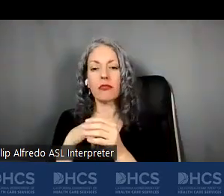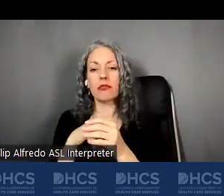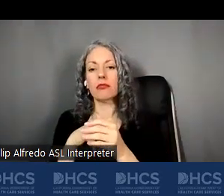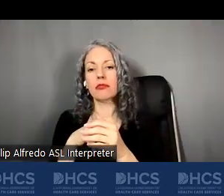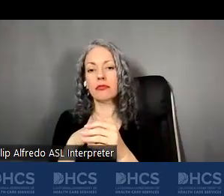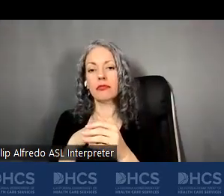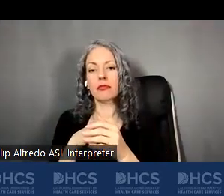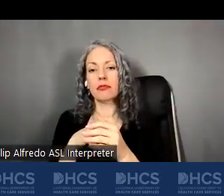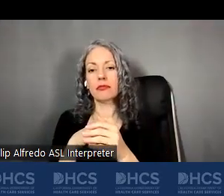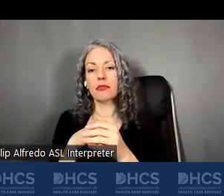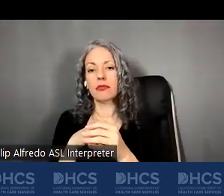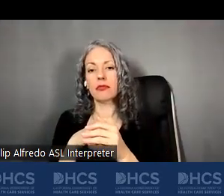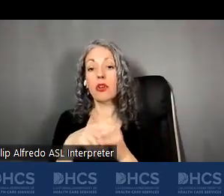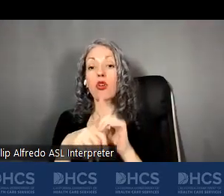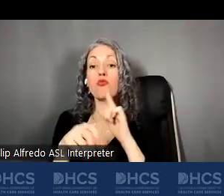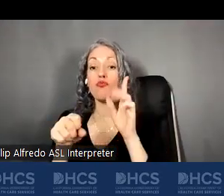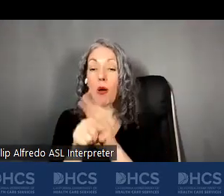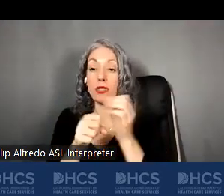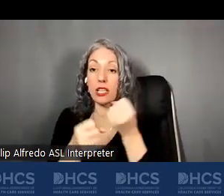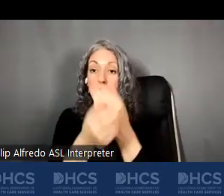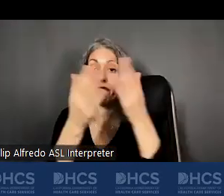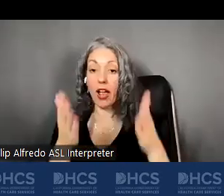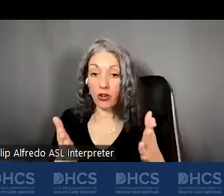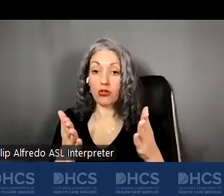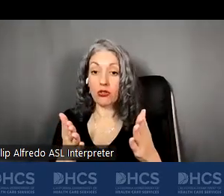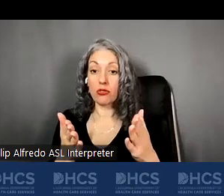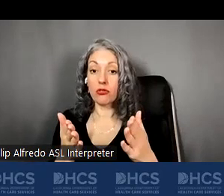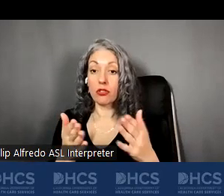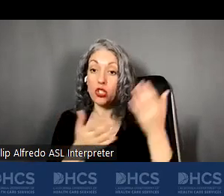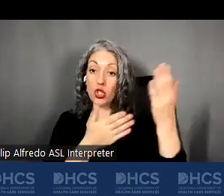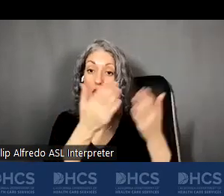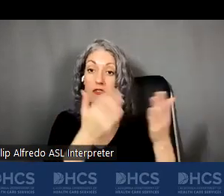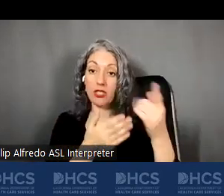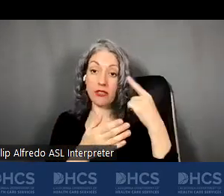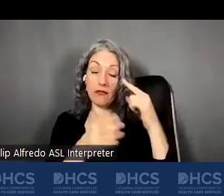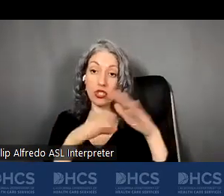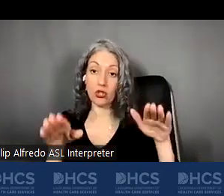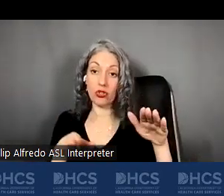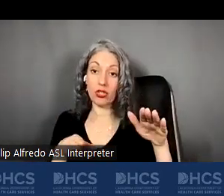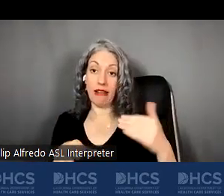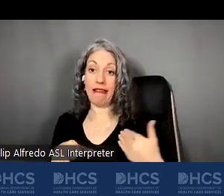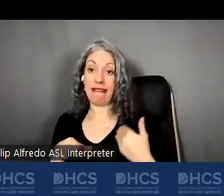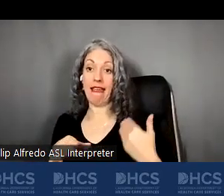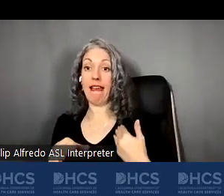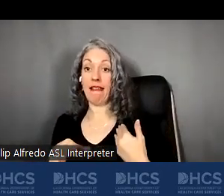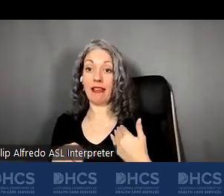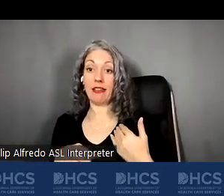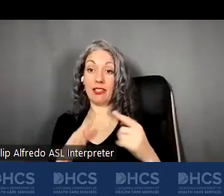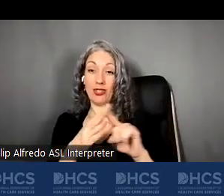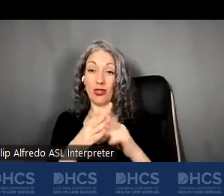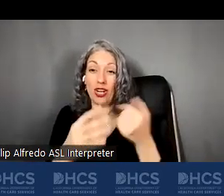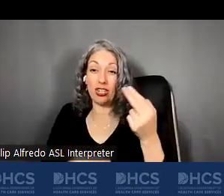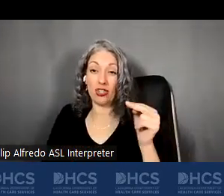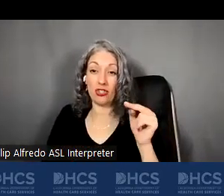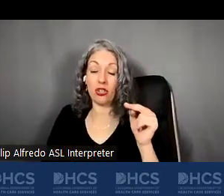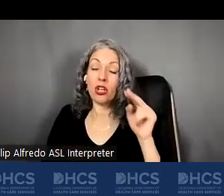ensure that there's providers that are providing services for children and youth. We're going live June, July of 2023, and